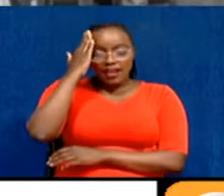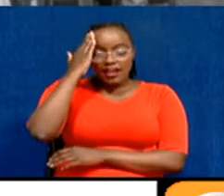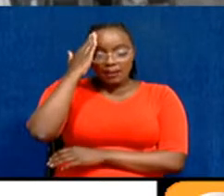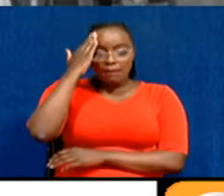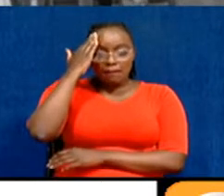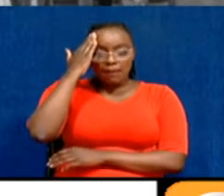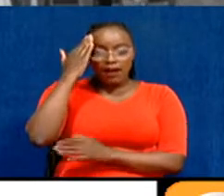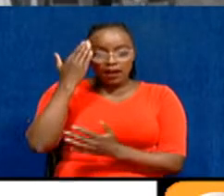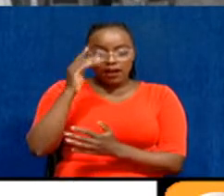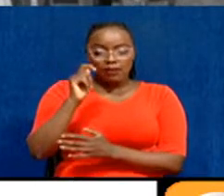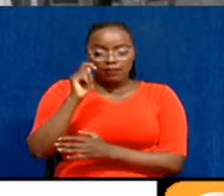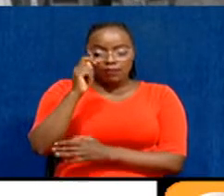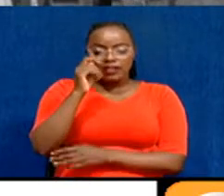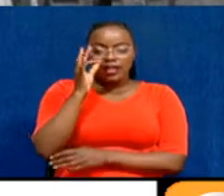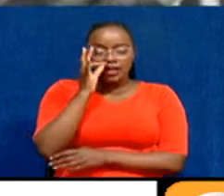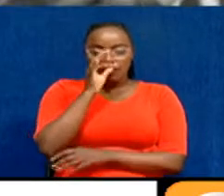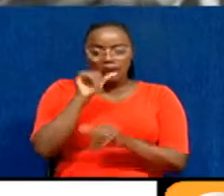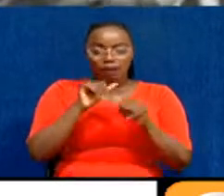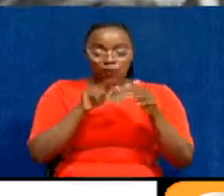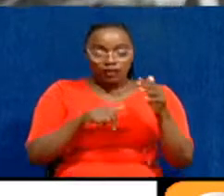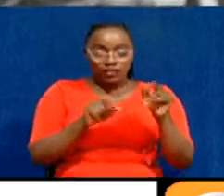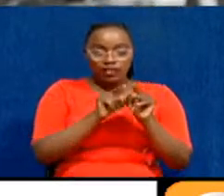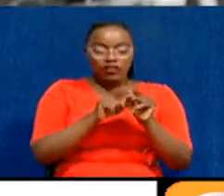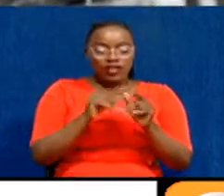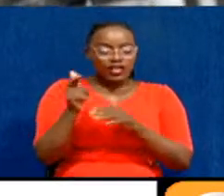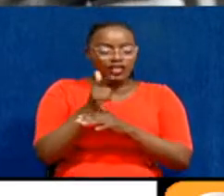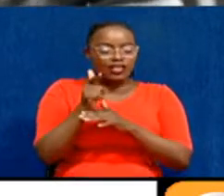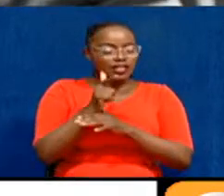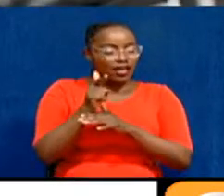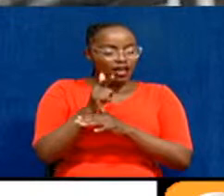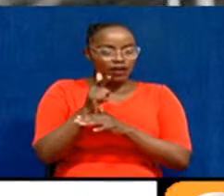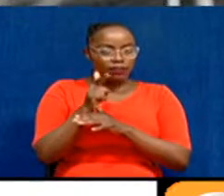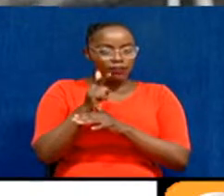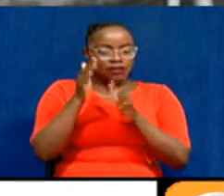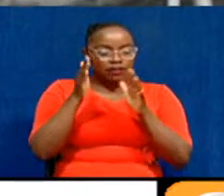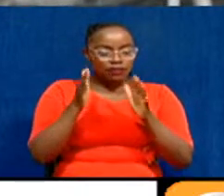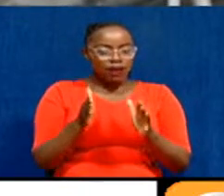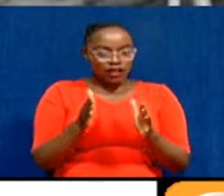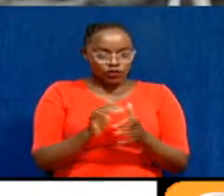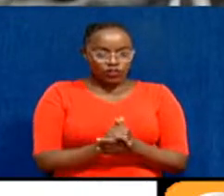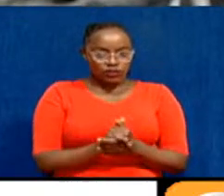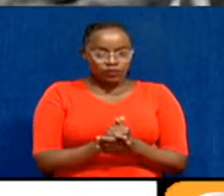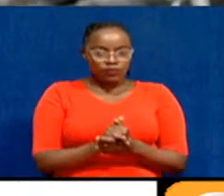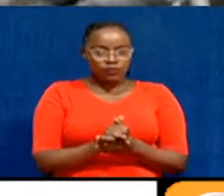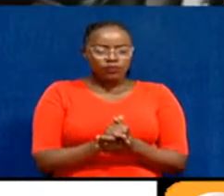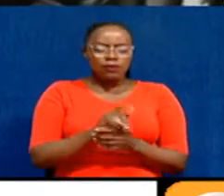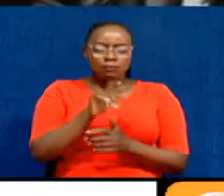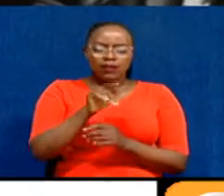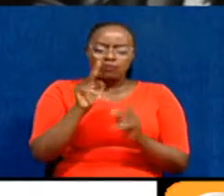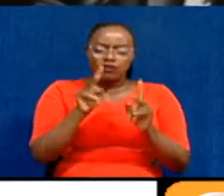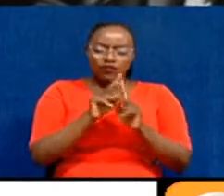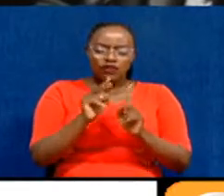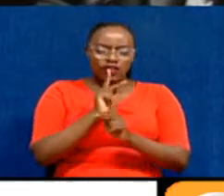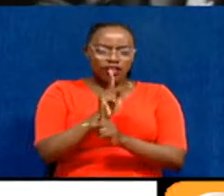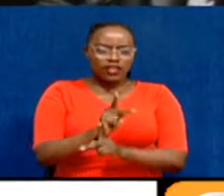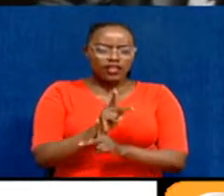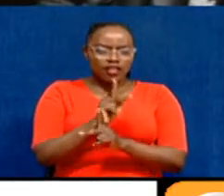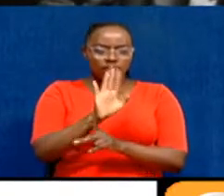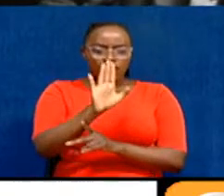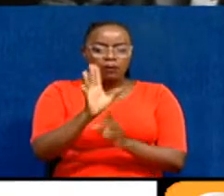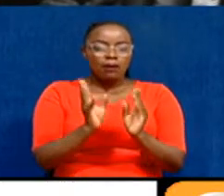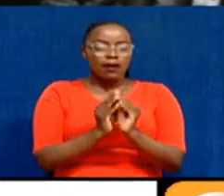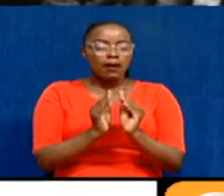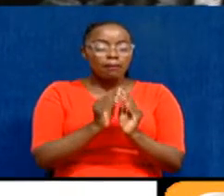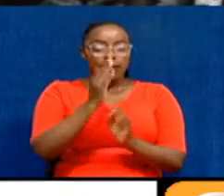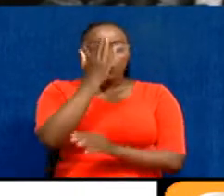remember President Mwai Kibaki about, especially as a journalist. You needed to be extremely attentive in his